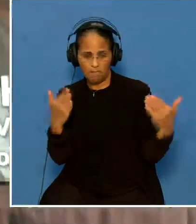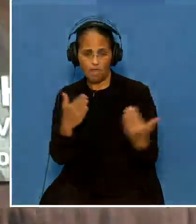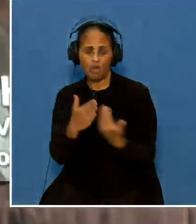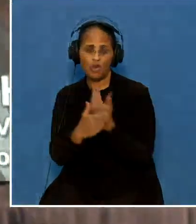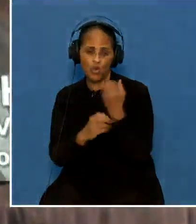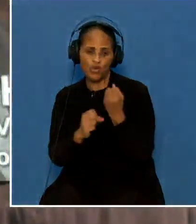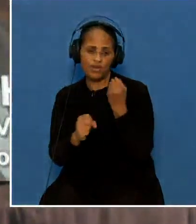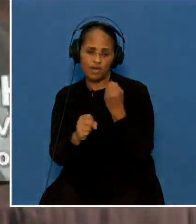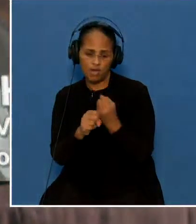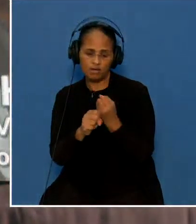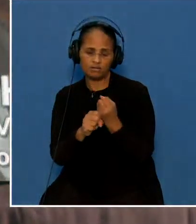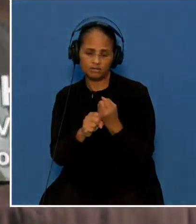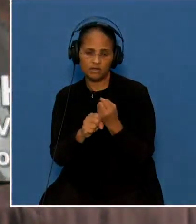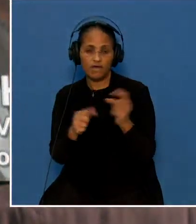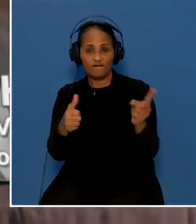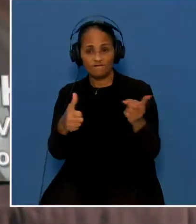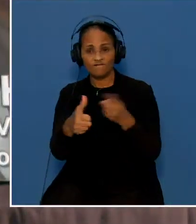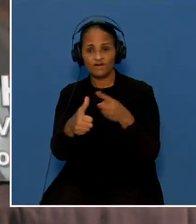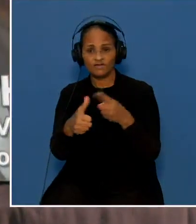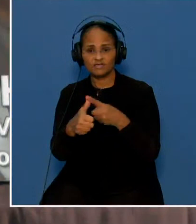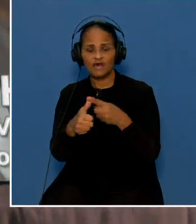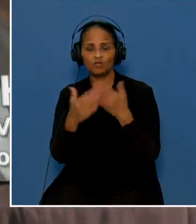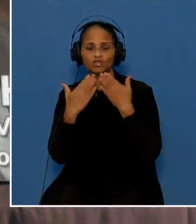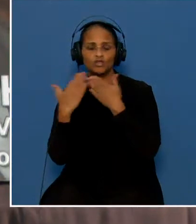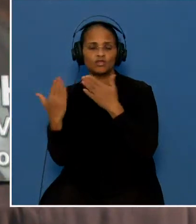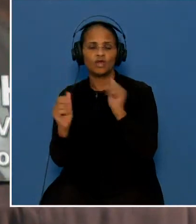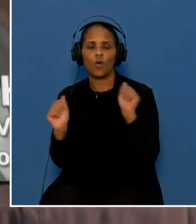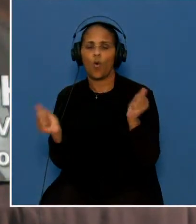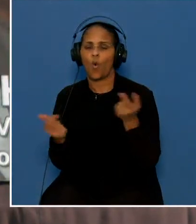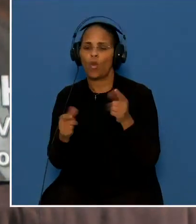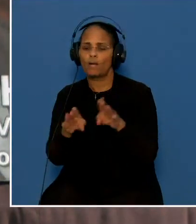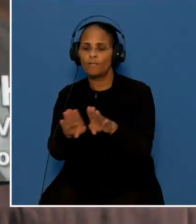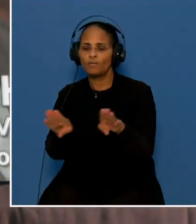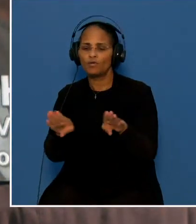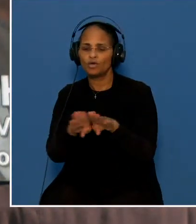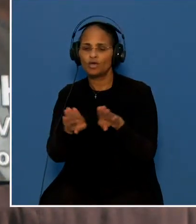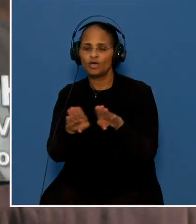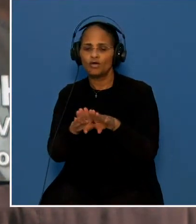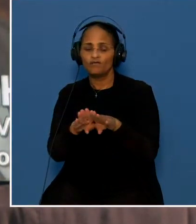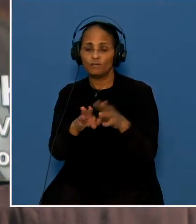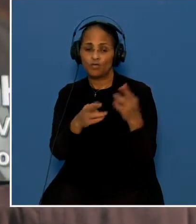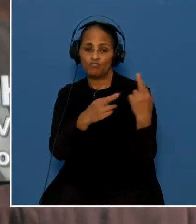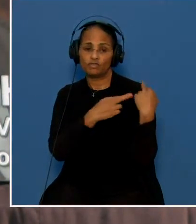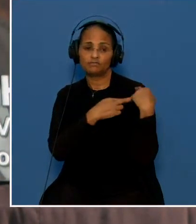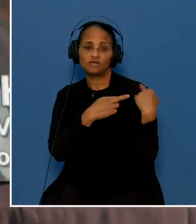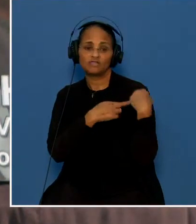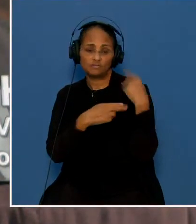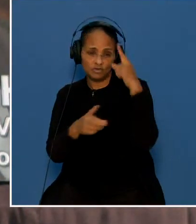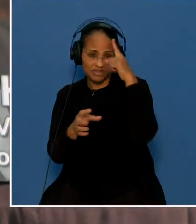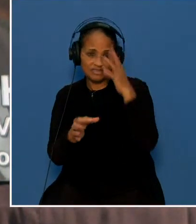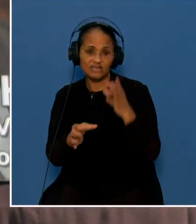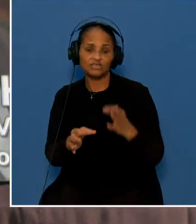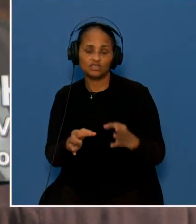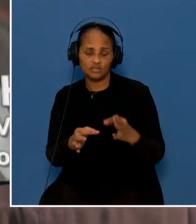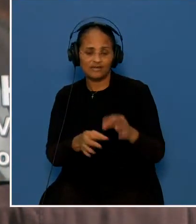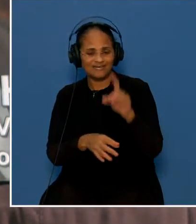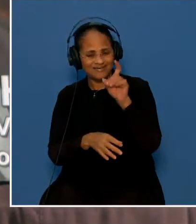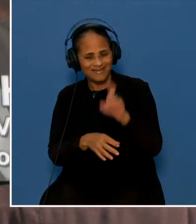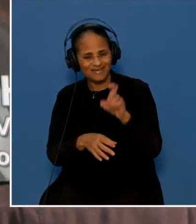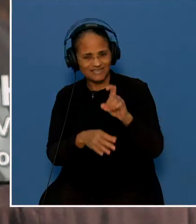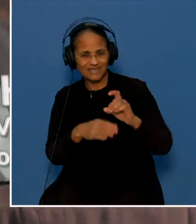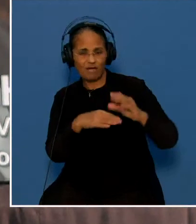celebrations. First, I wish to thank all of Bermuda for making responsible decisions and taking the